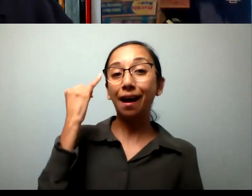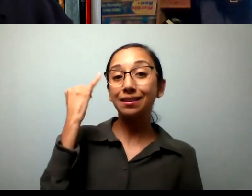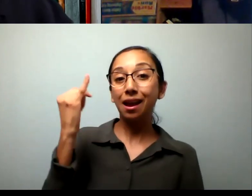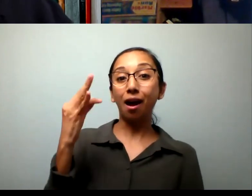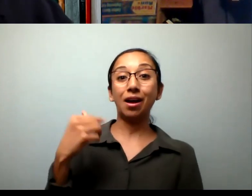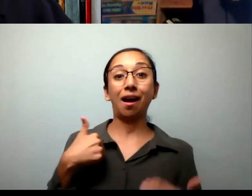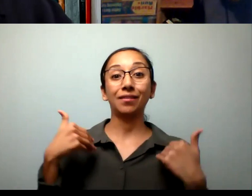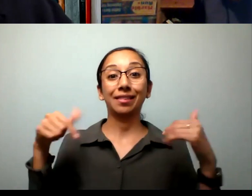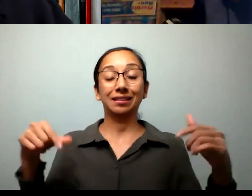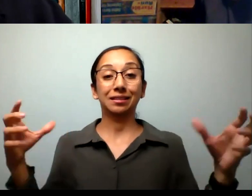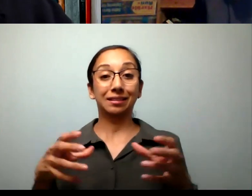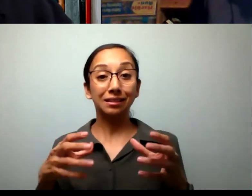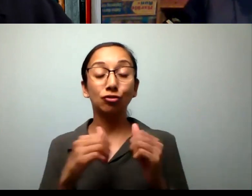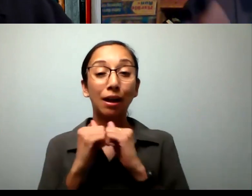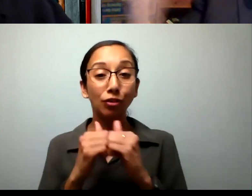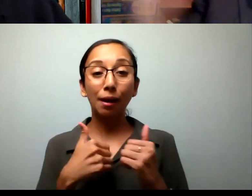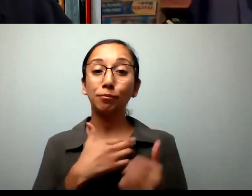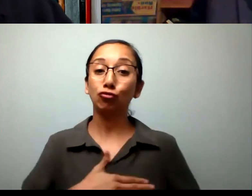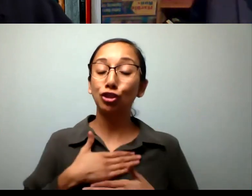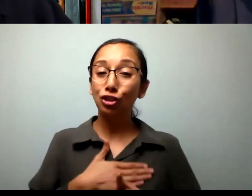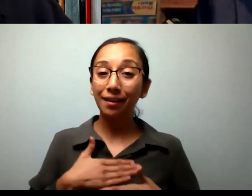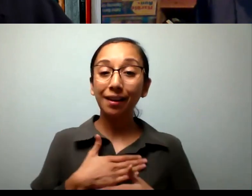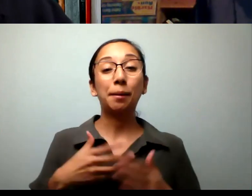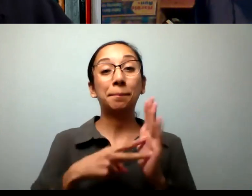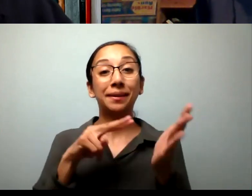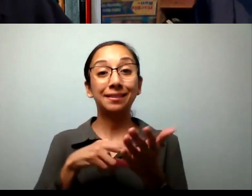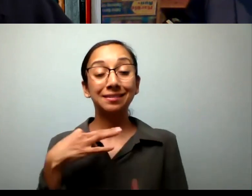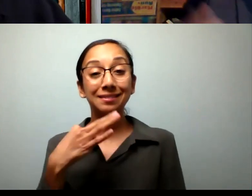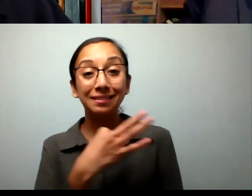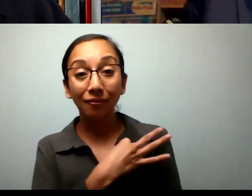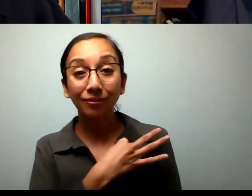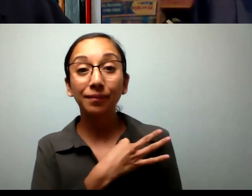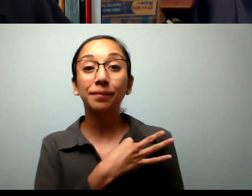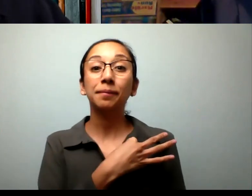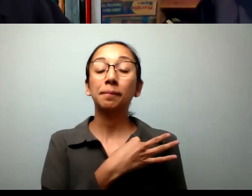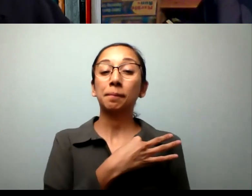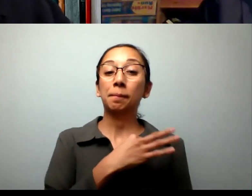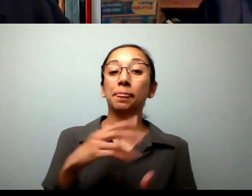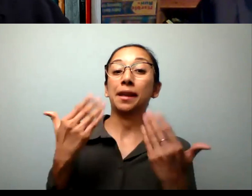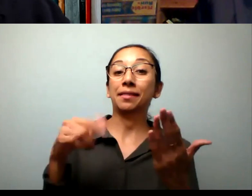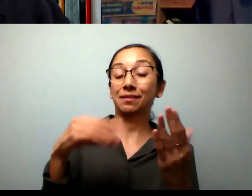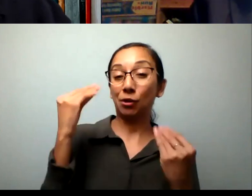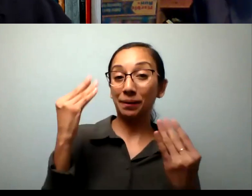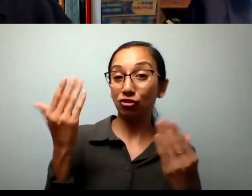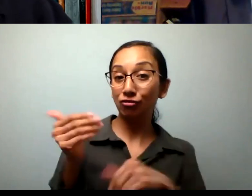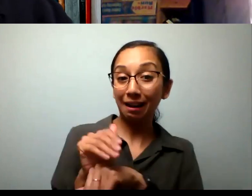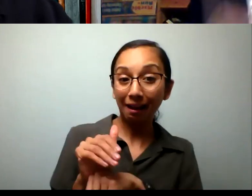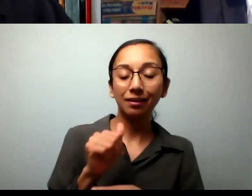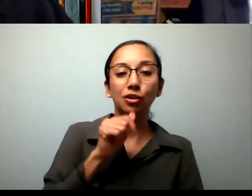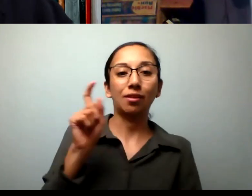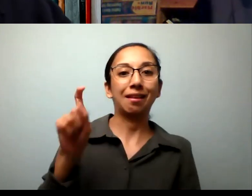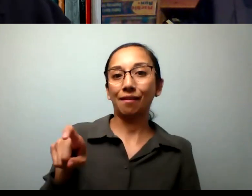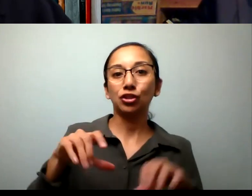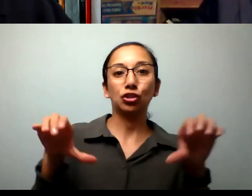this together. I appreciate it. It means that this staff that gave this information tonight doesn't have to do it each